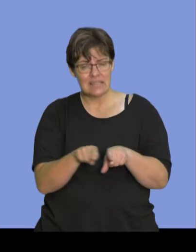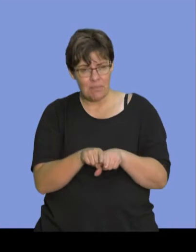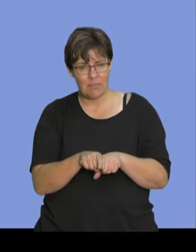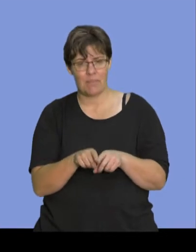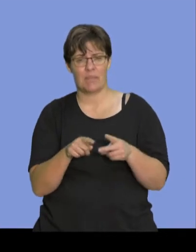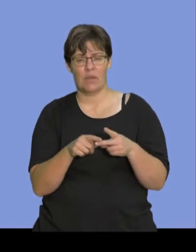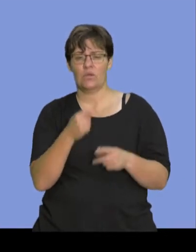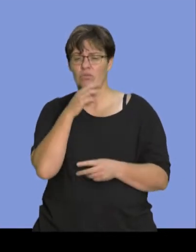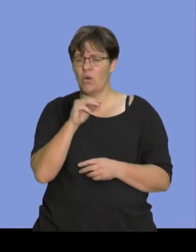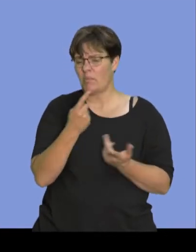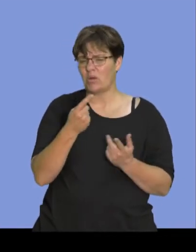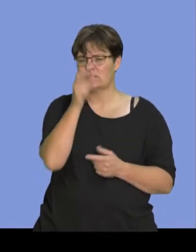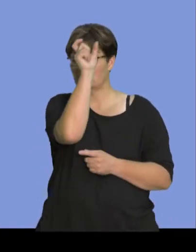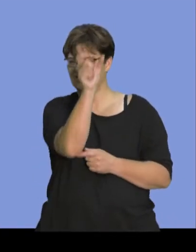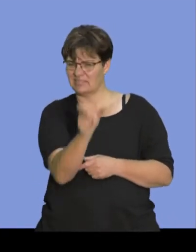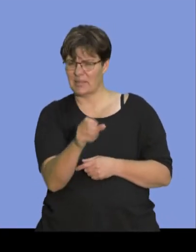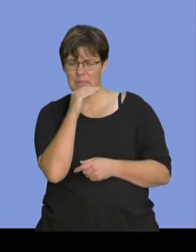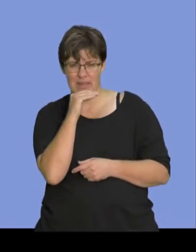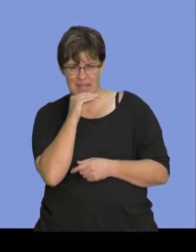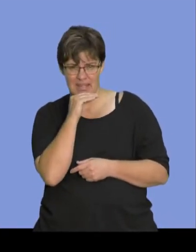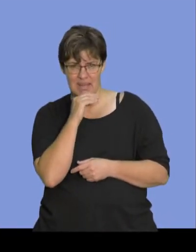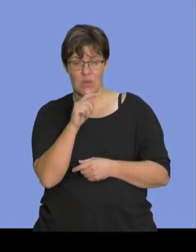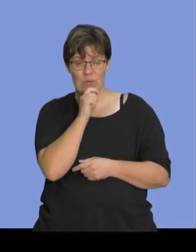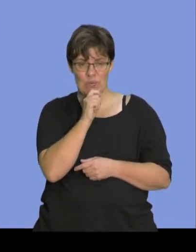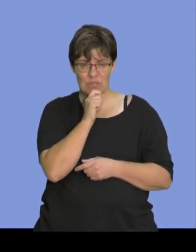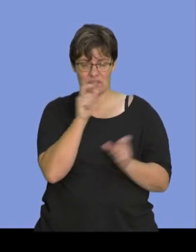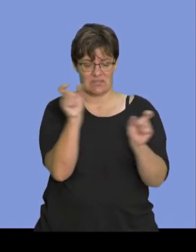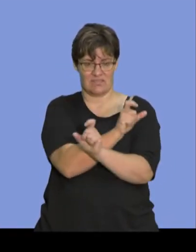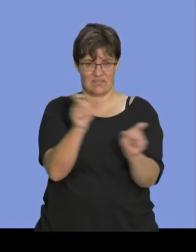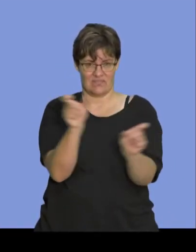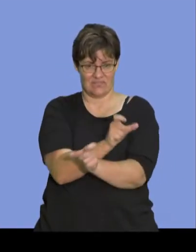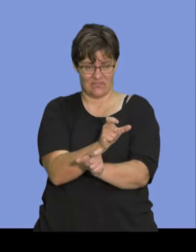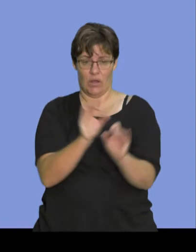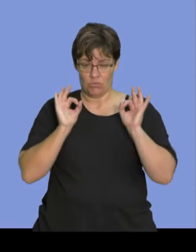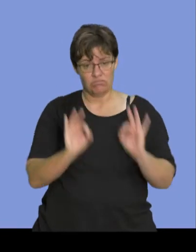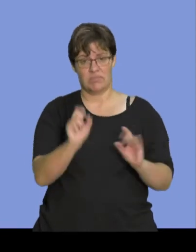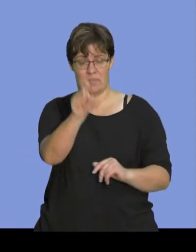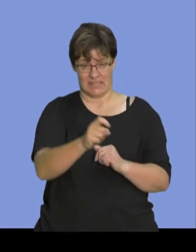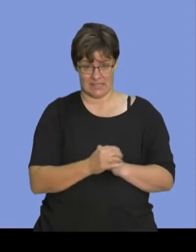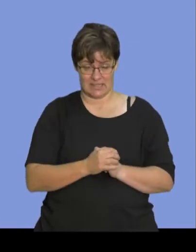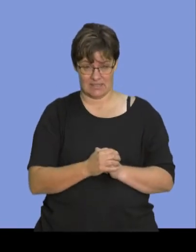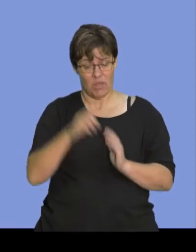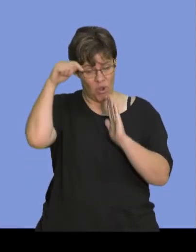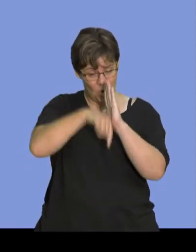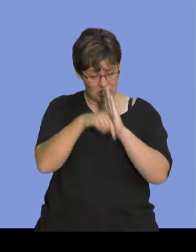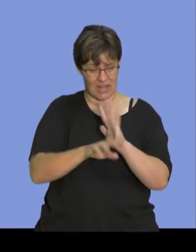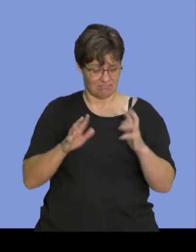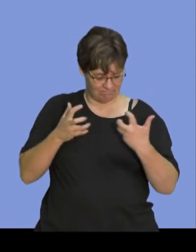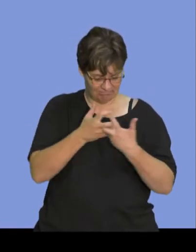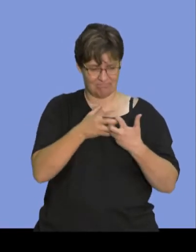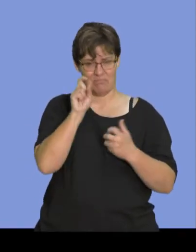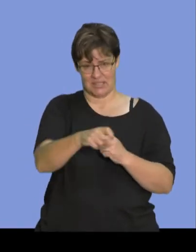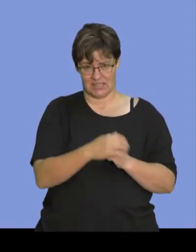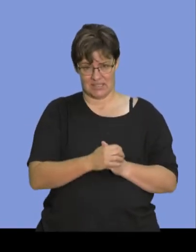we've also mentioned about definitions is that they must be used in the correct context, okay? So when I read the definition,